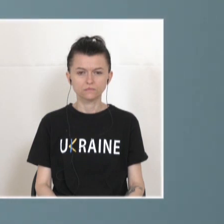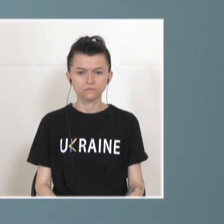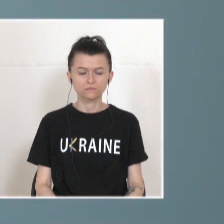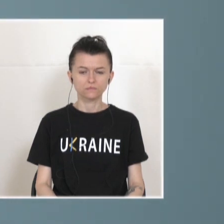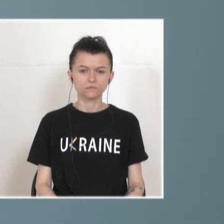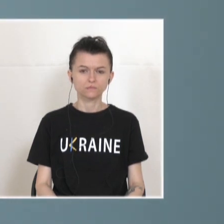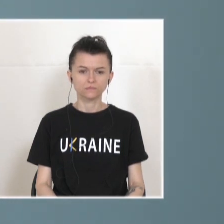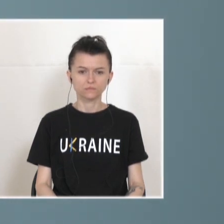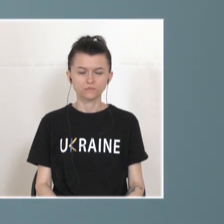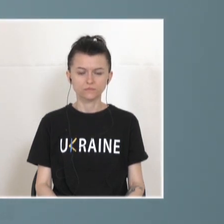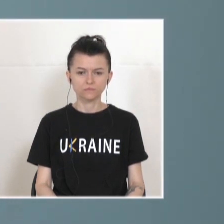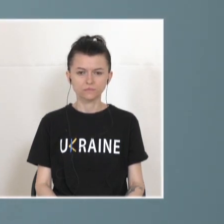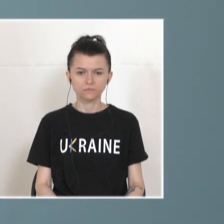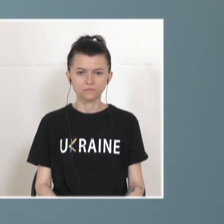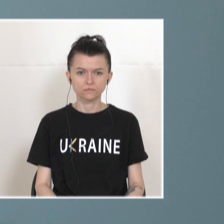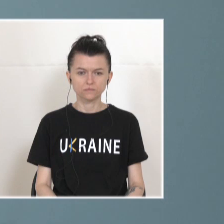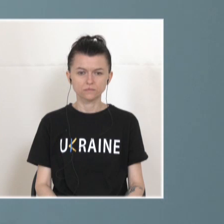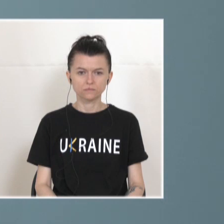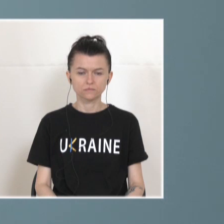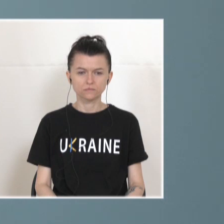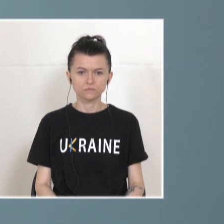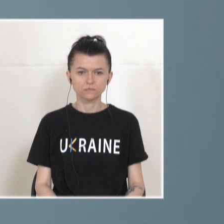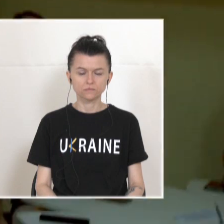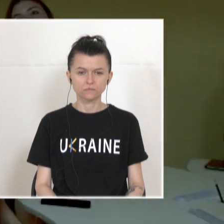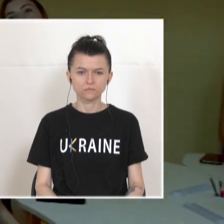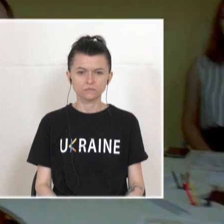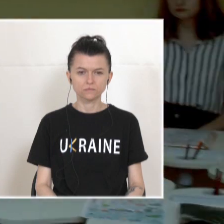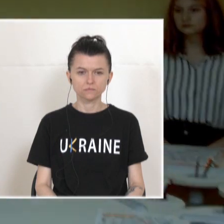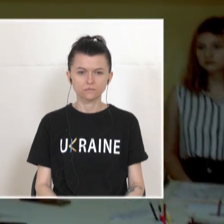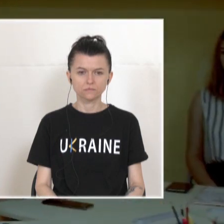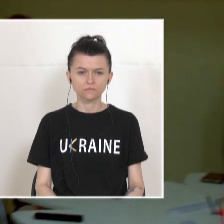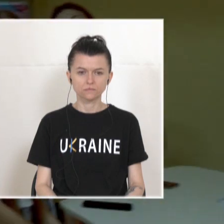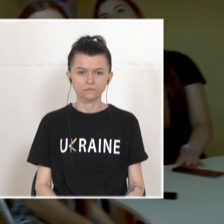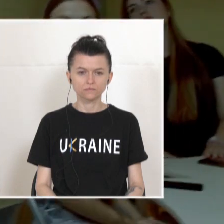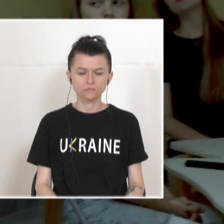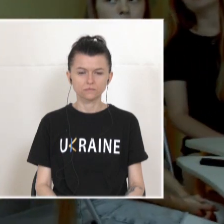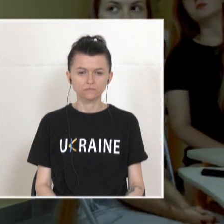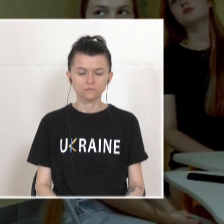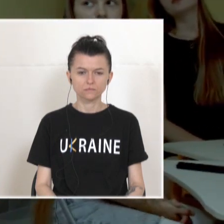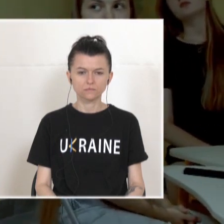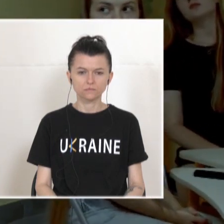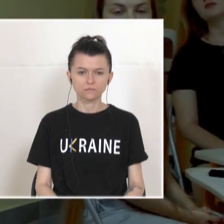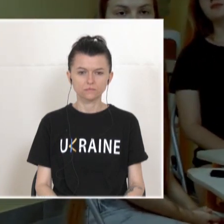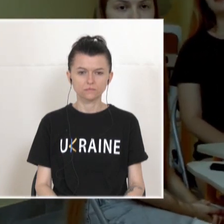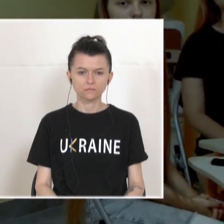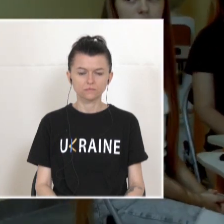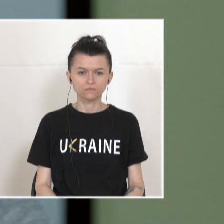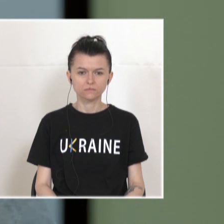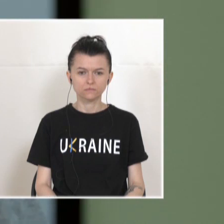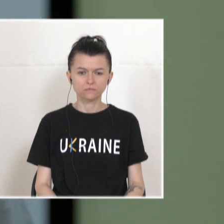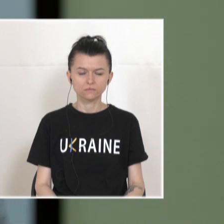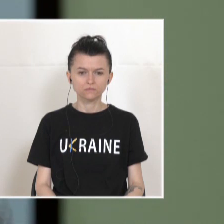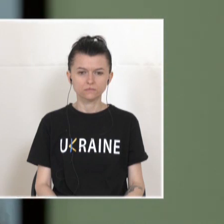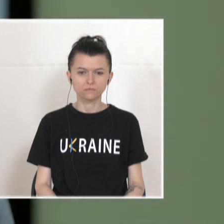enjoying the sea, taking part in daily activities and going on excursions. I spent all my summer playing computer games. I don't